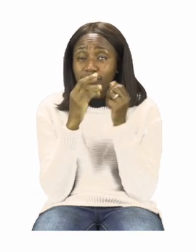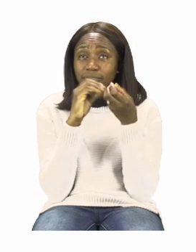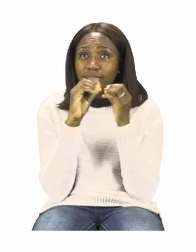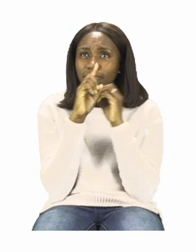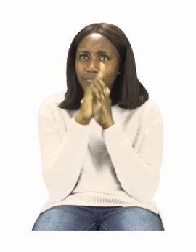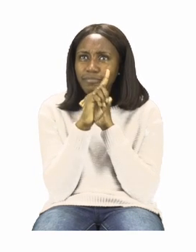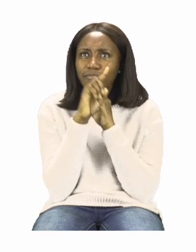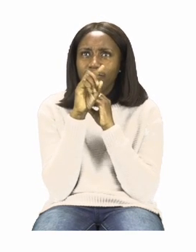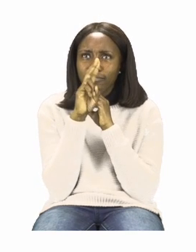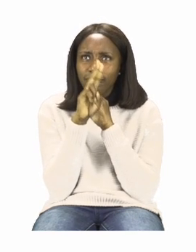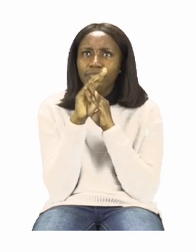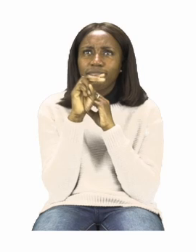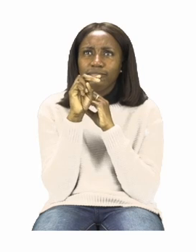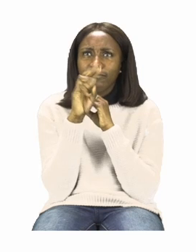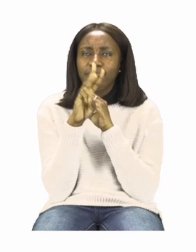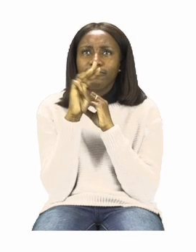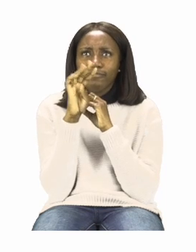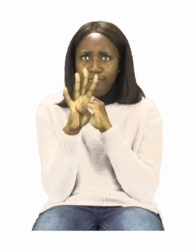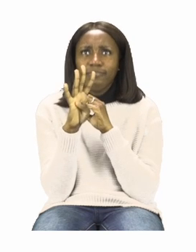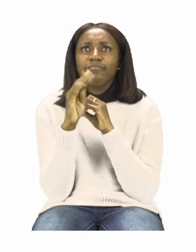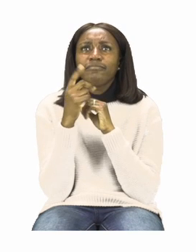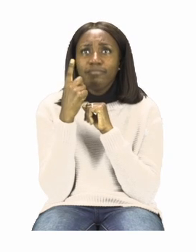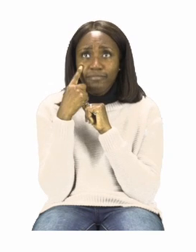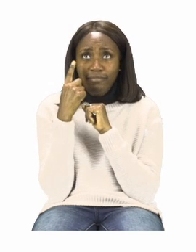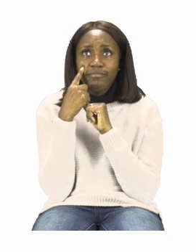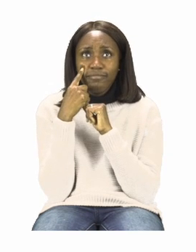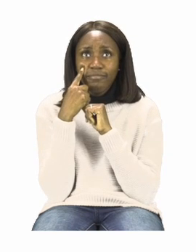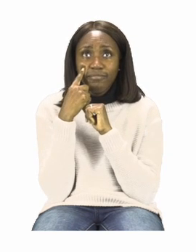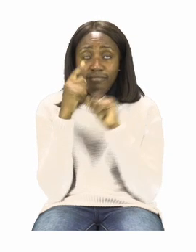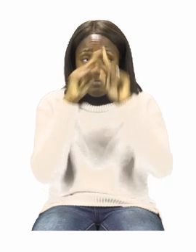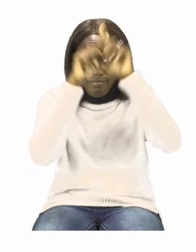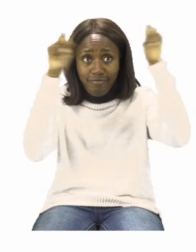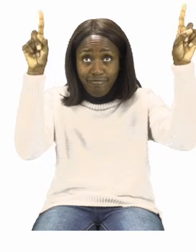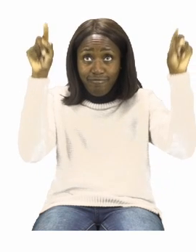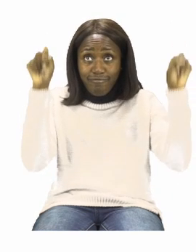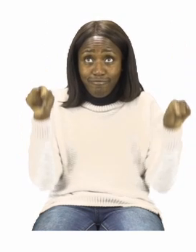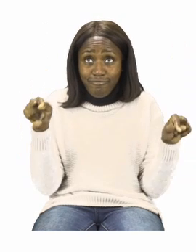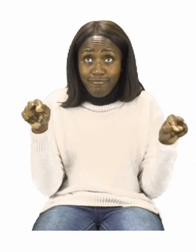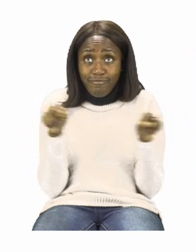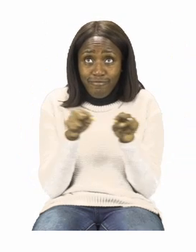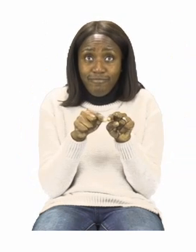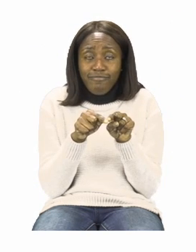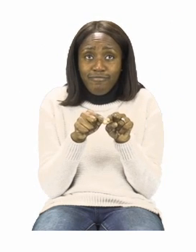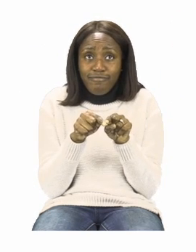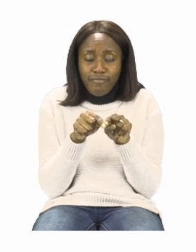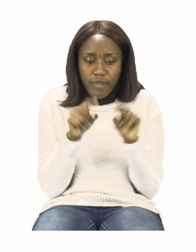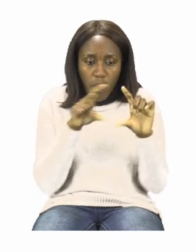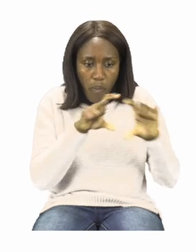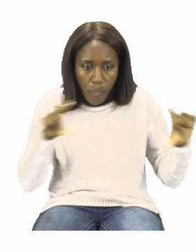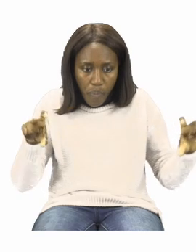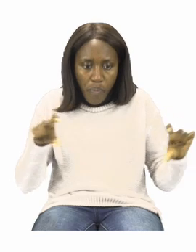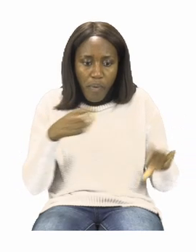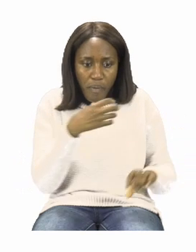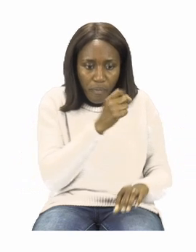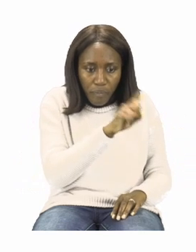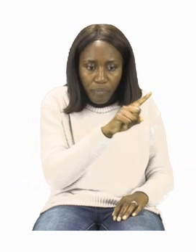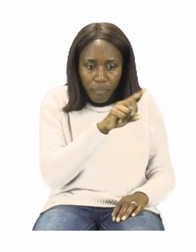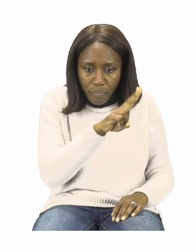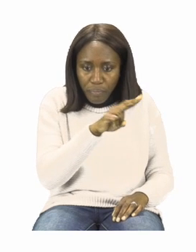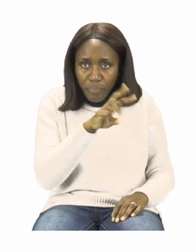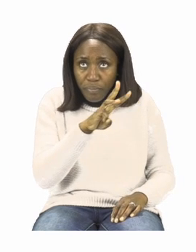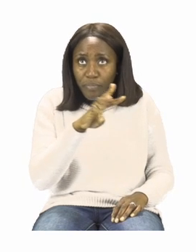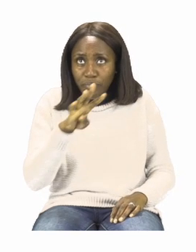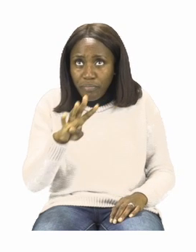2, 3, 4 in your bigger picture as well. Now, what do we need to do